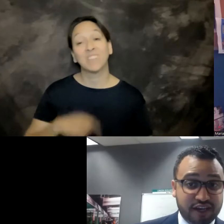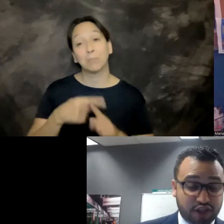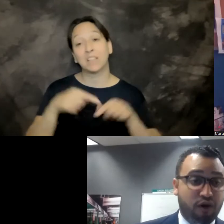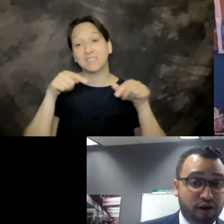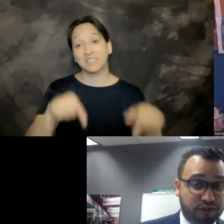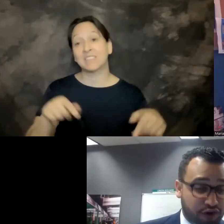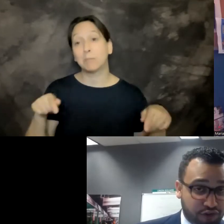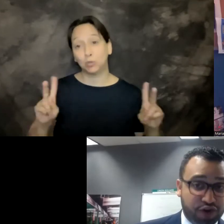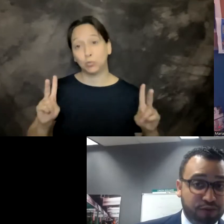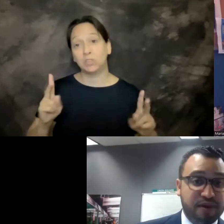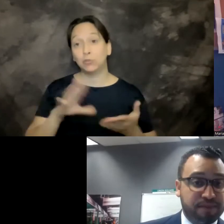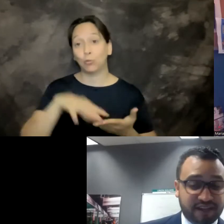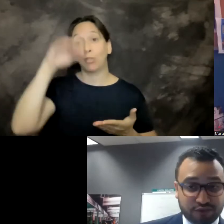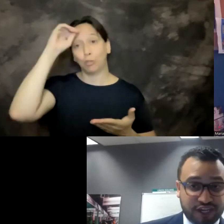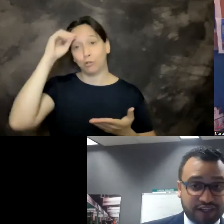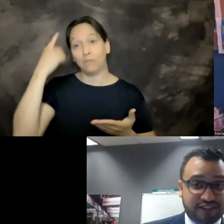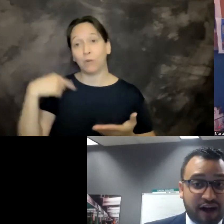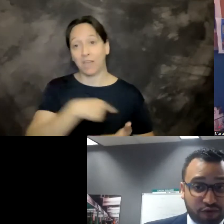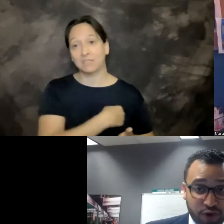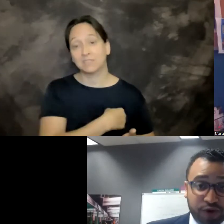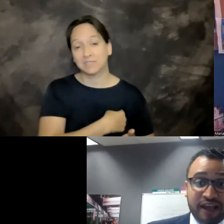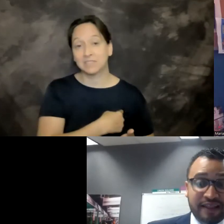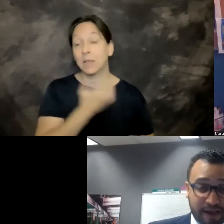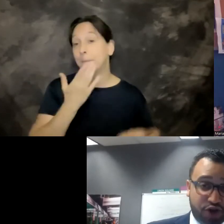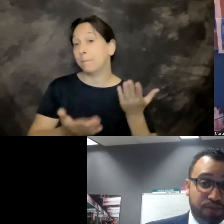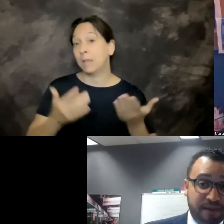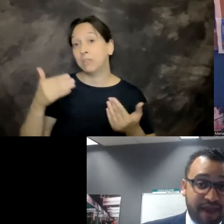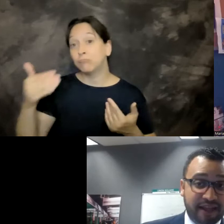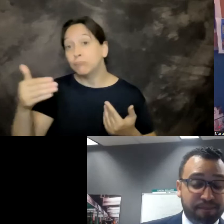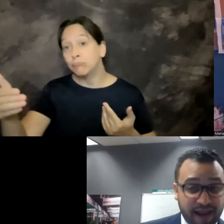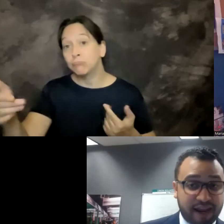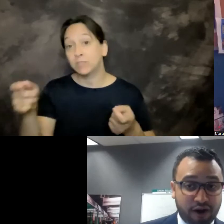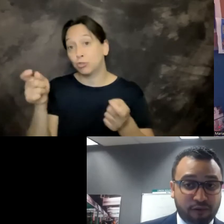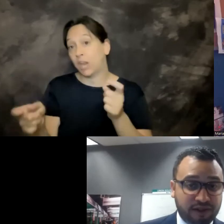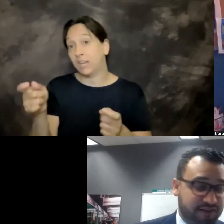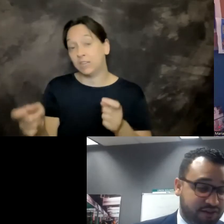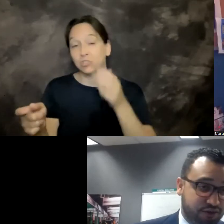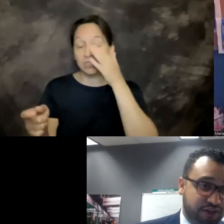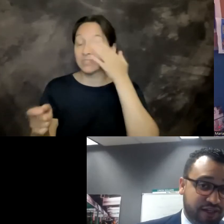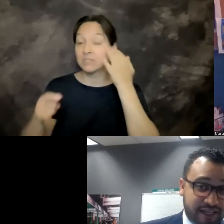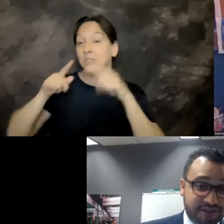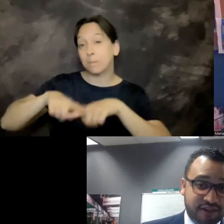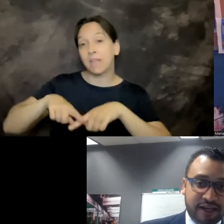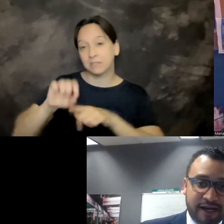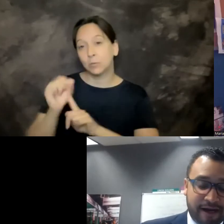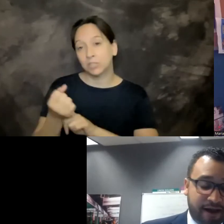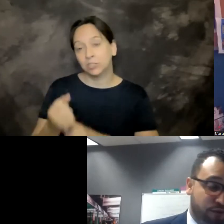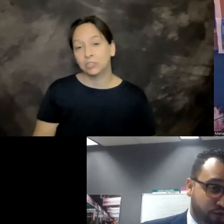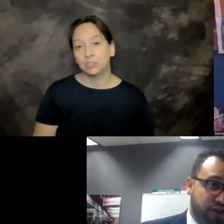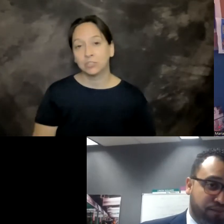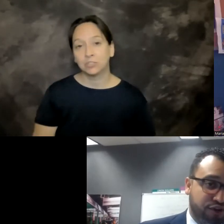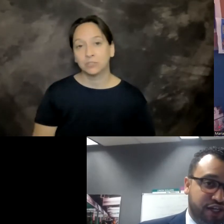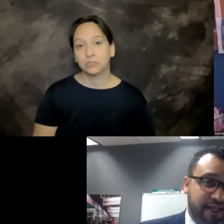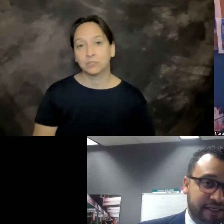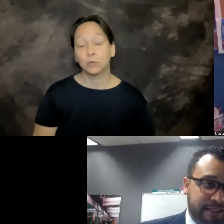us. There could be potential changes down the road that could be made depending on what the situation is. And we